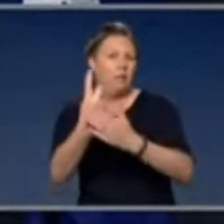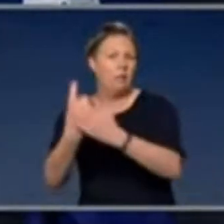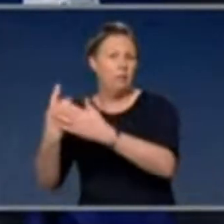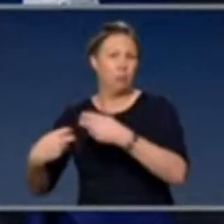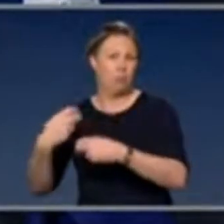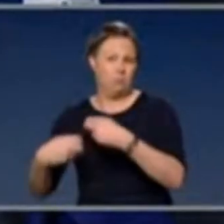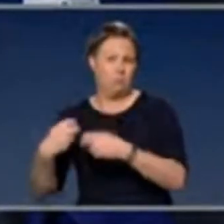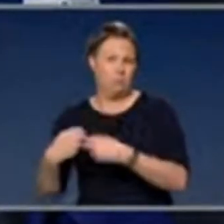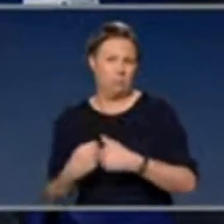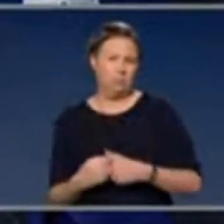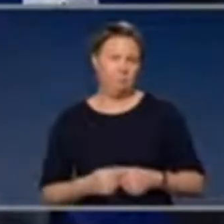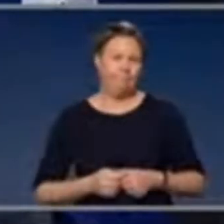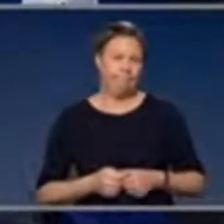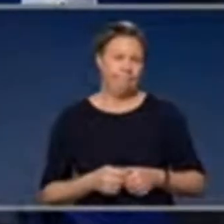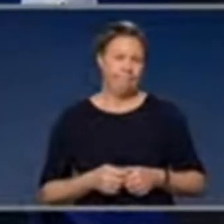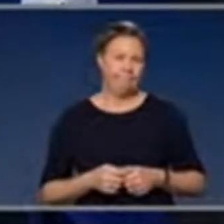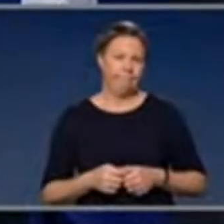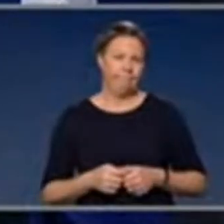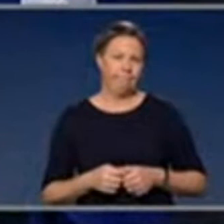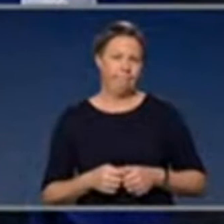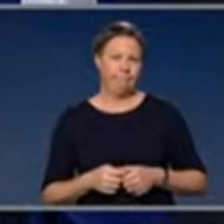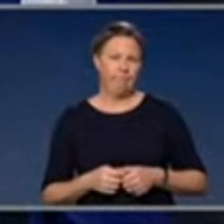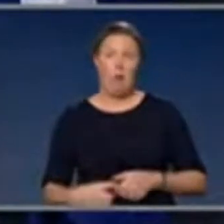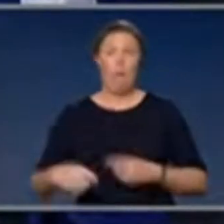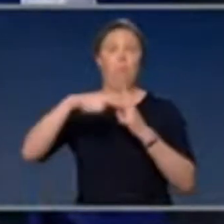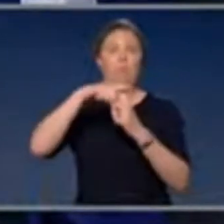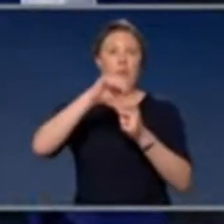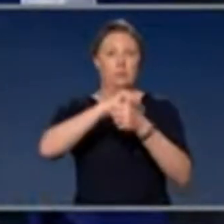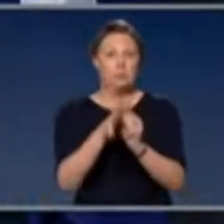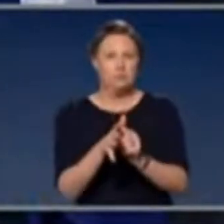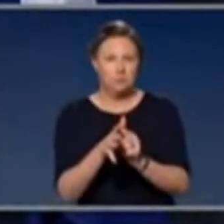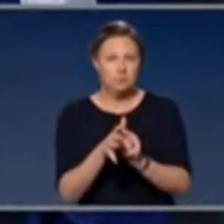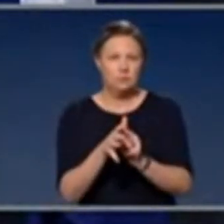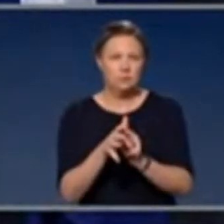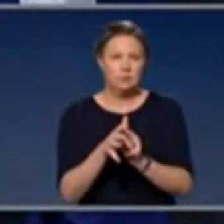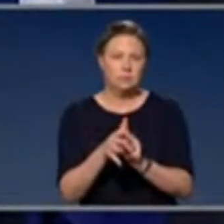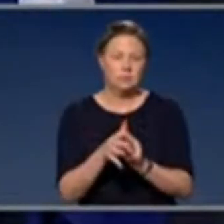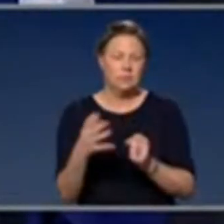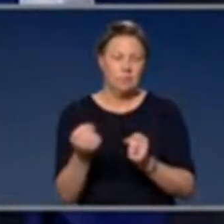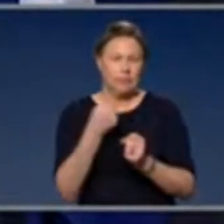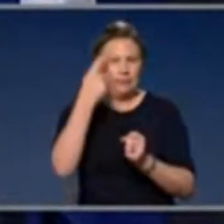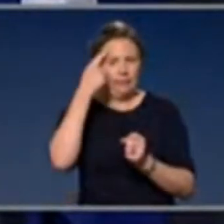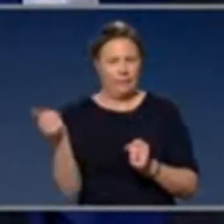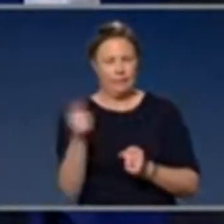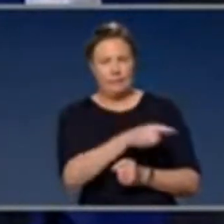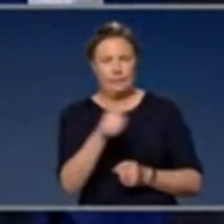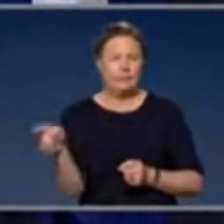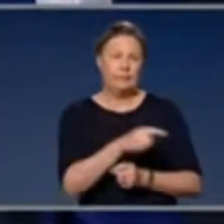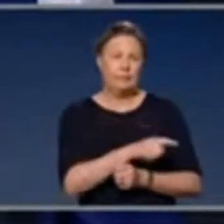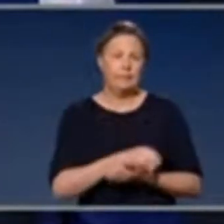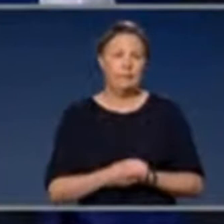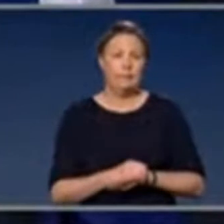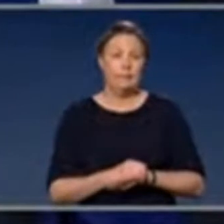COVID additional measures that will be further undoubtedly required. If there's one thing I've learnt